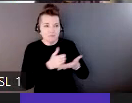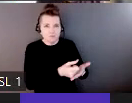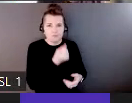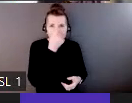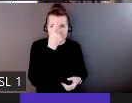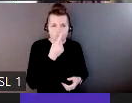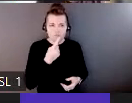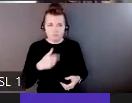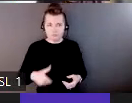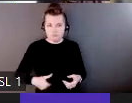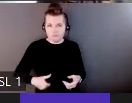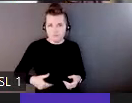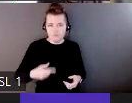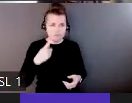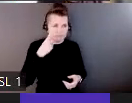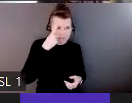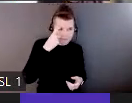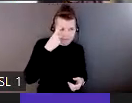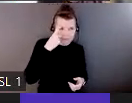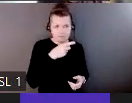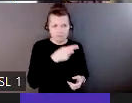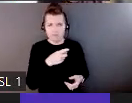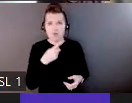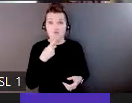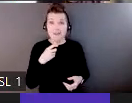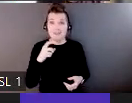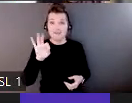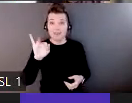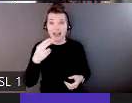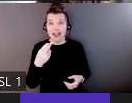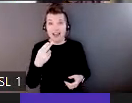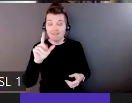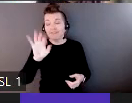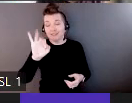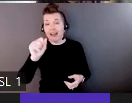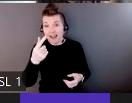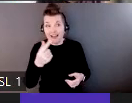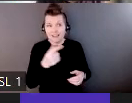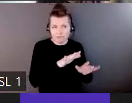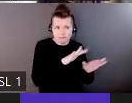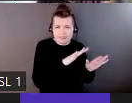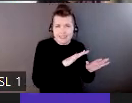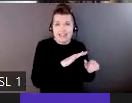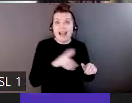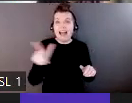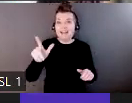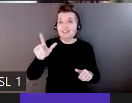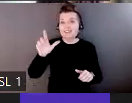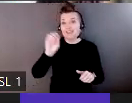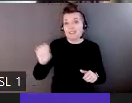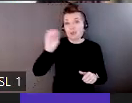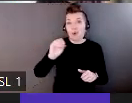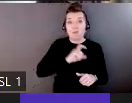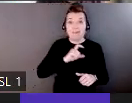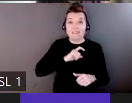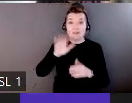to do when you're dealing with seniors in the community. And remember, Ontario Police College is actively involved, and that's our training body,